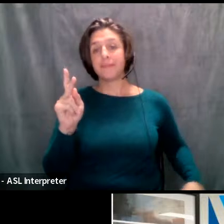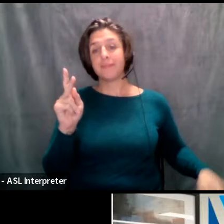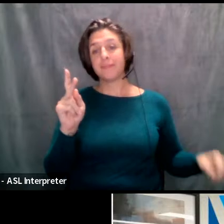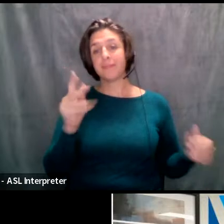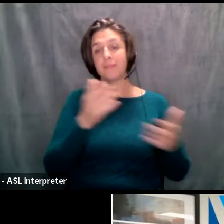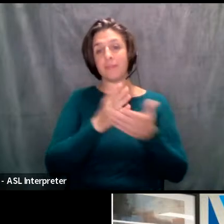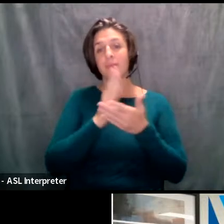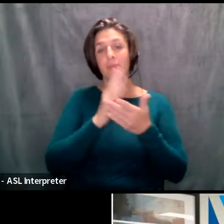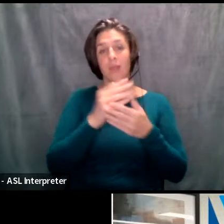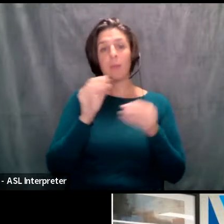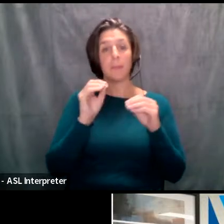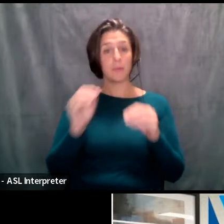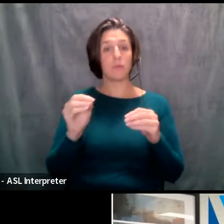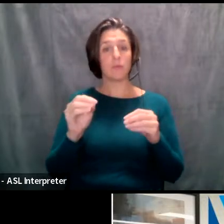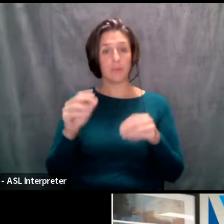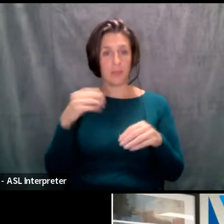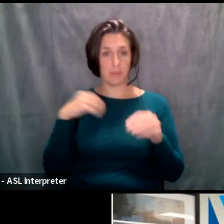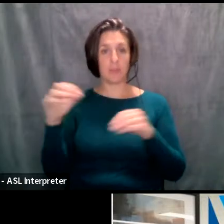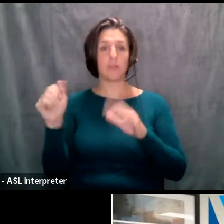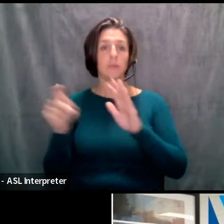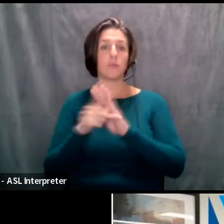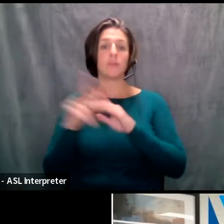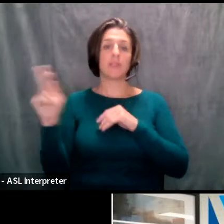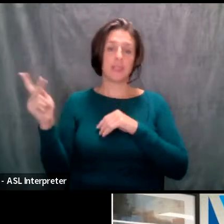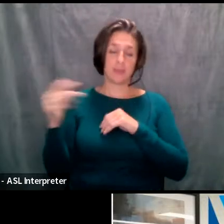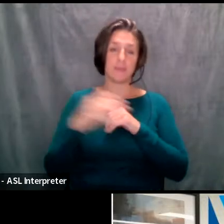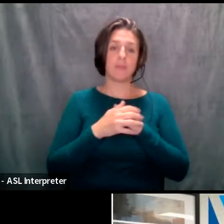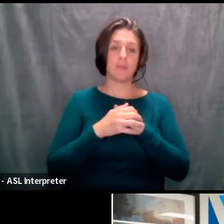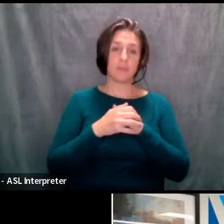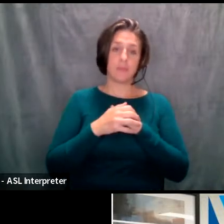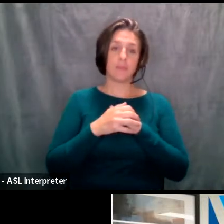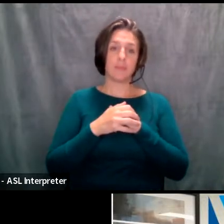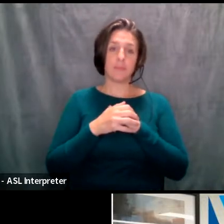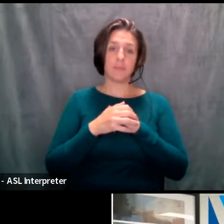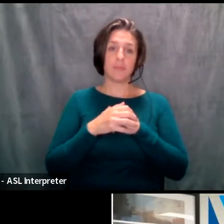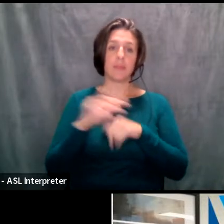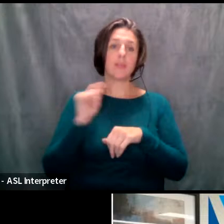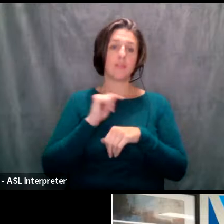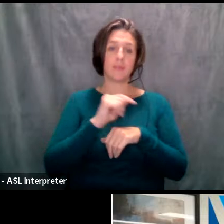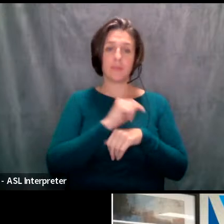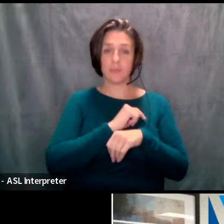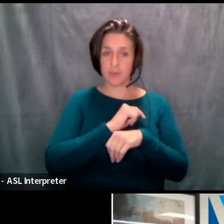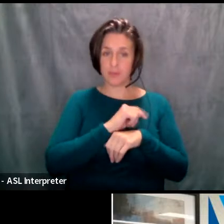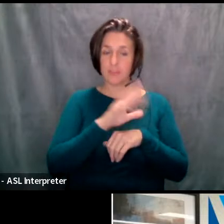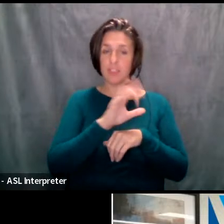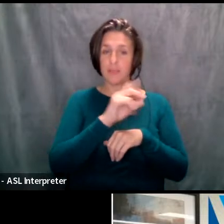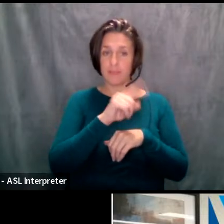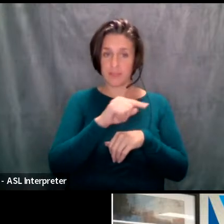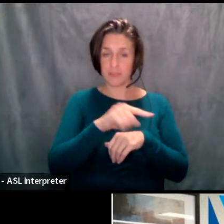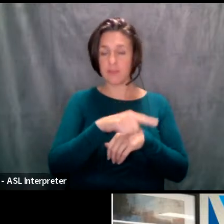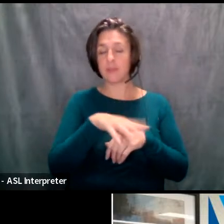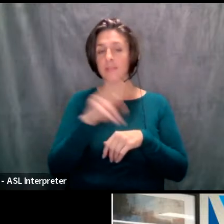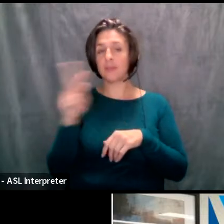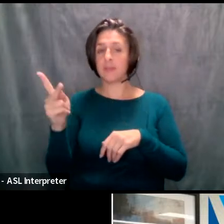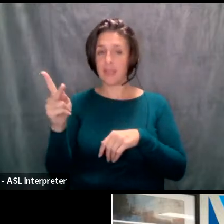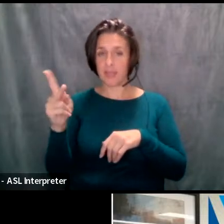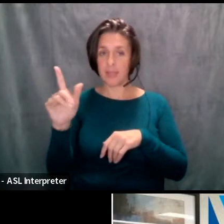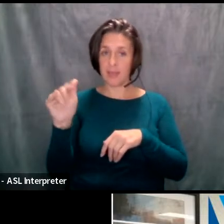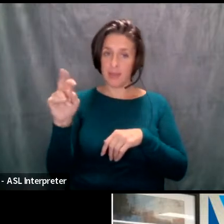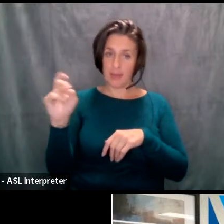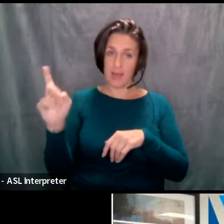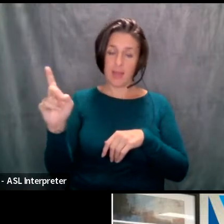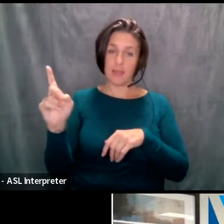right, I would like a motion. I make a motion to approve. Second. Motion by trustee Chavez, second by trustee